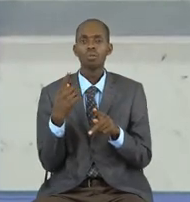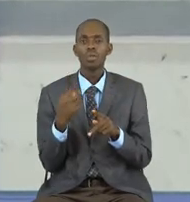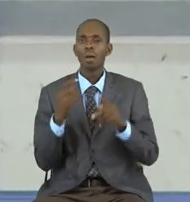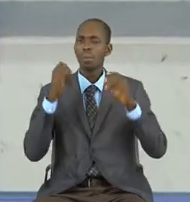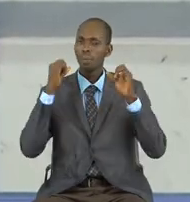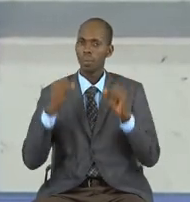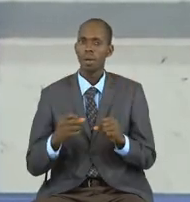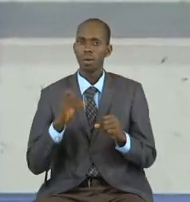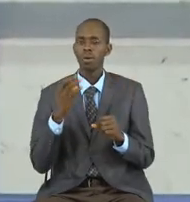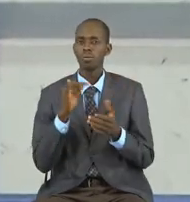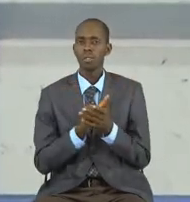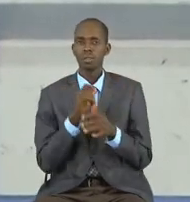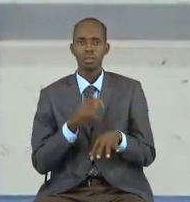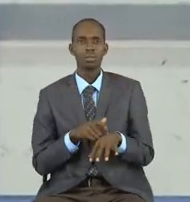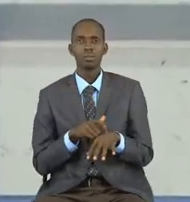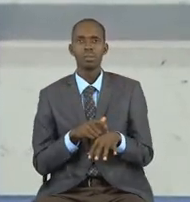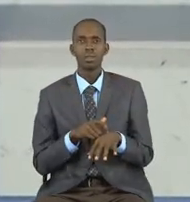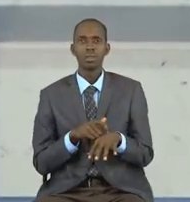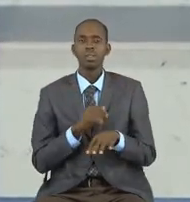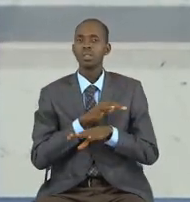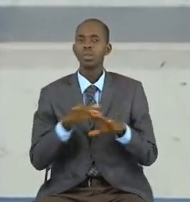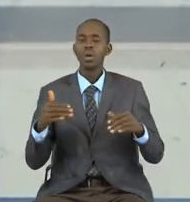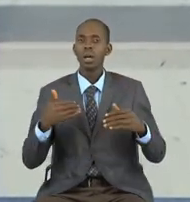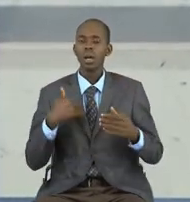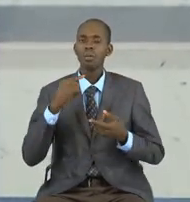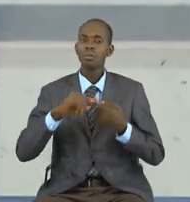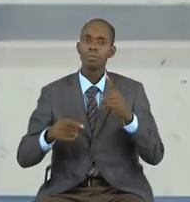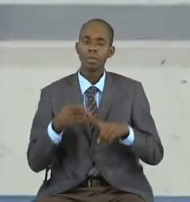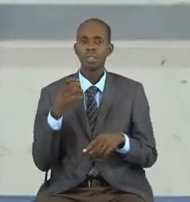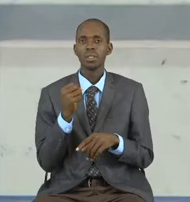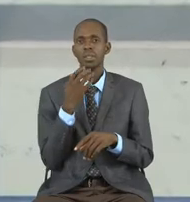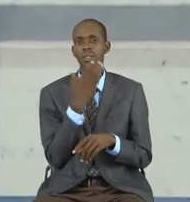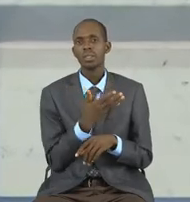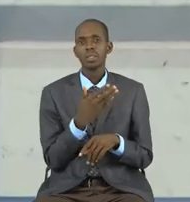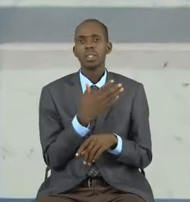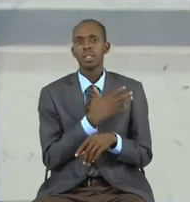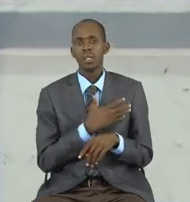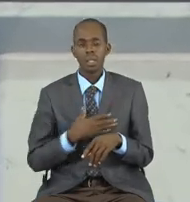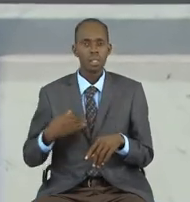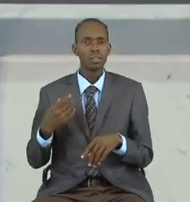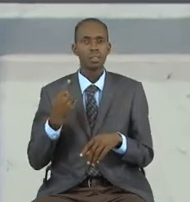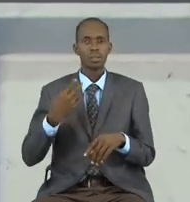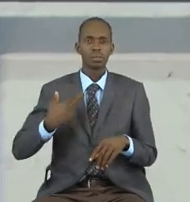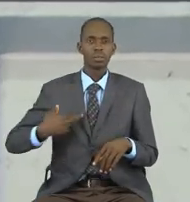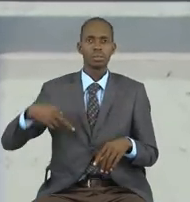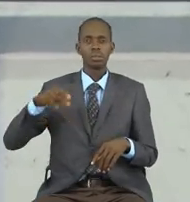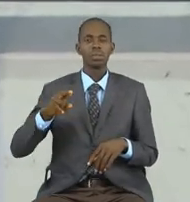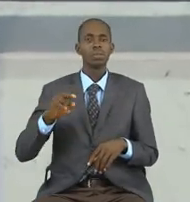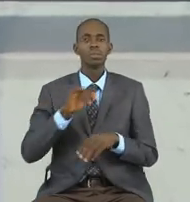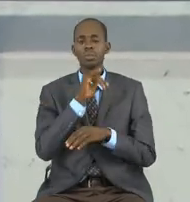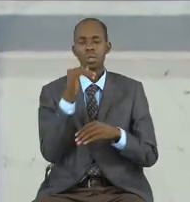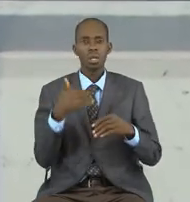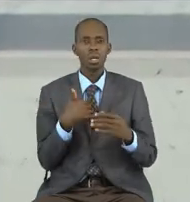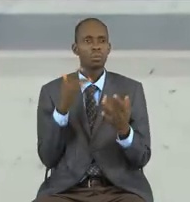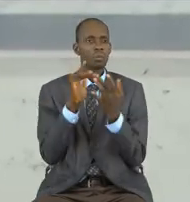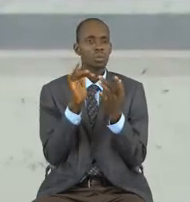The Sanhedrin didn't have any friends there. And the Sadducees, Pharisees, they didn't have any contact there. Anybody